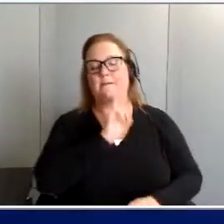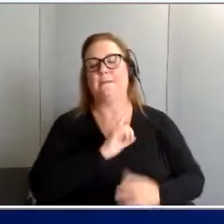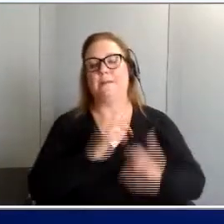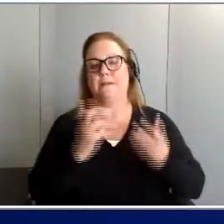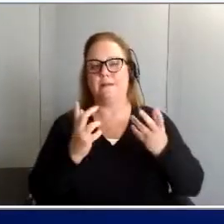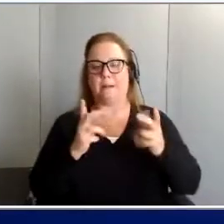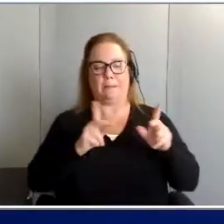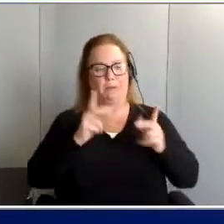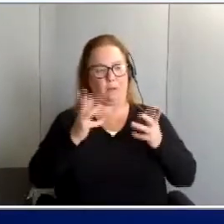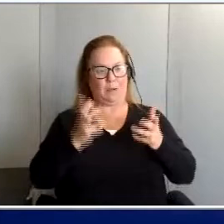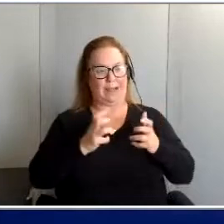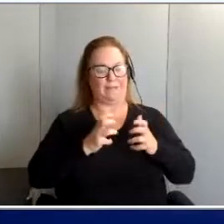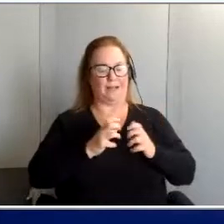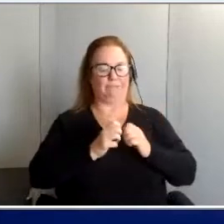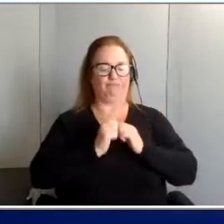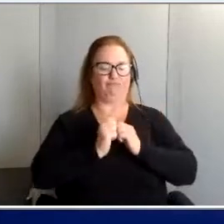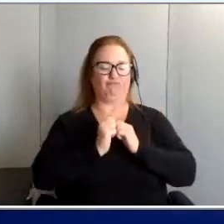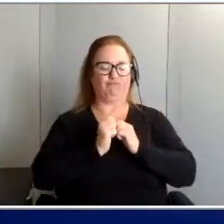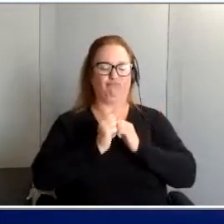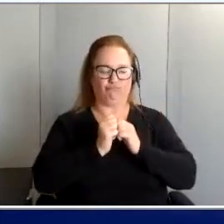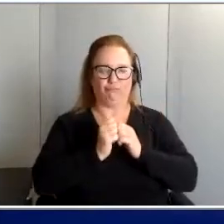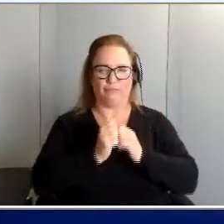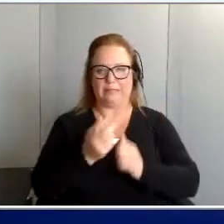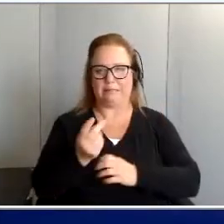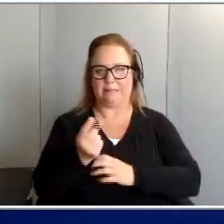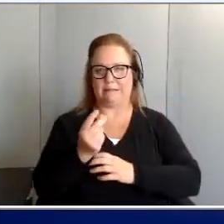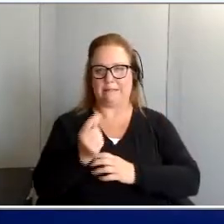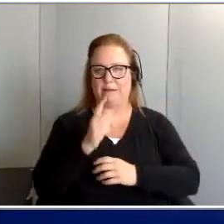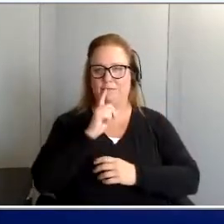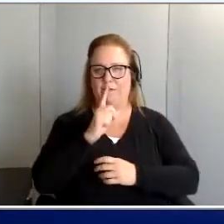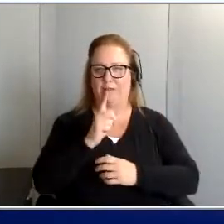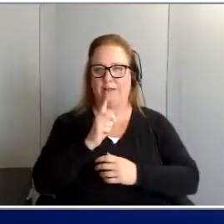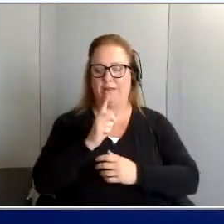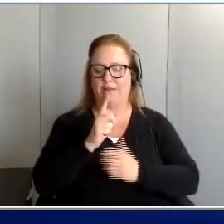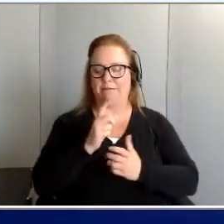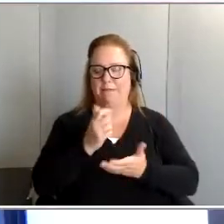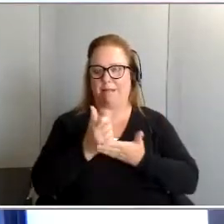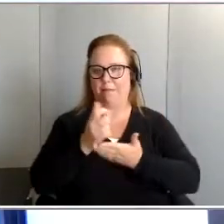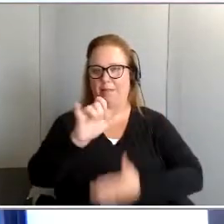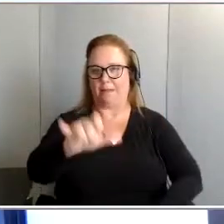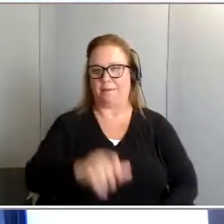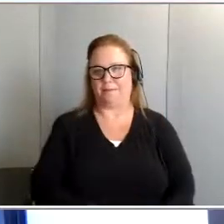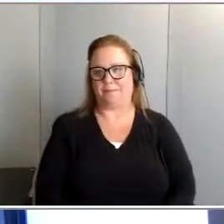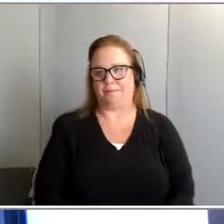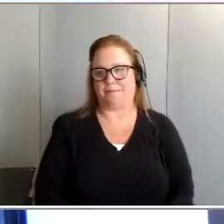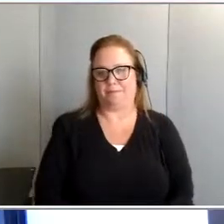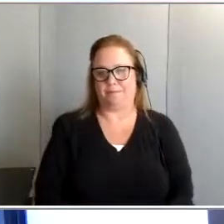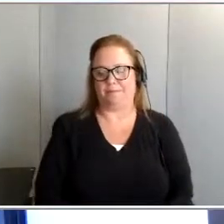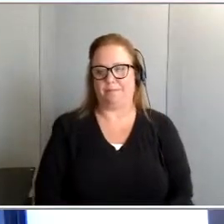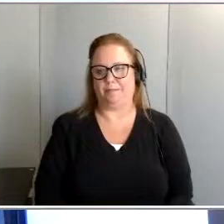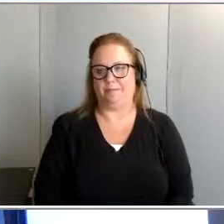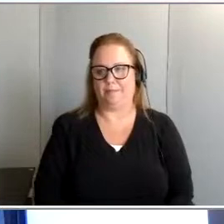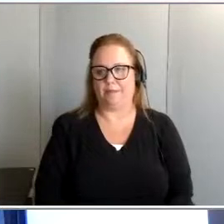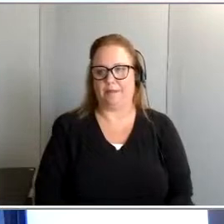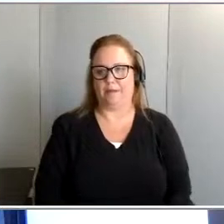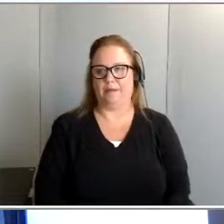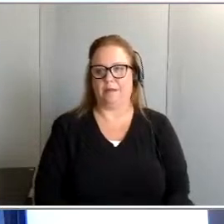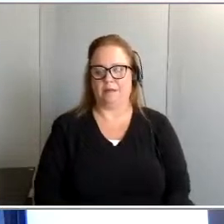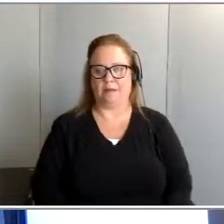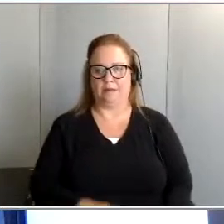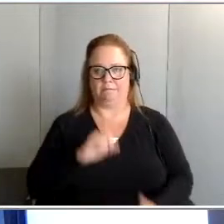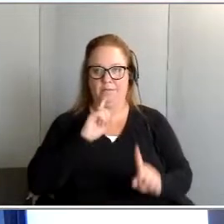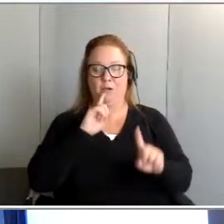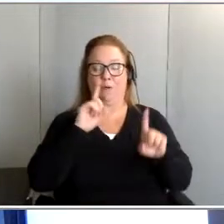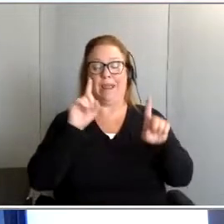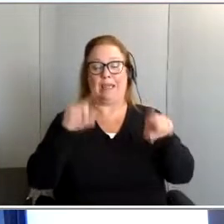have that companionship bit, and dogs can really bring that to a person. Amy, Yen Liang has a question, but you answered it earlier, but just in case